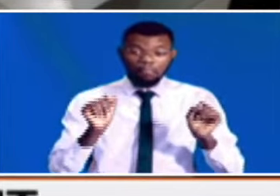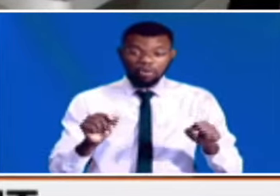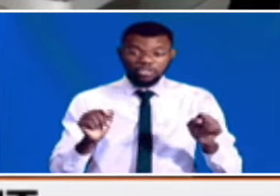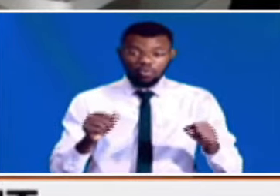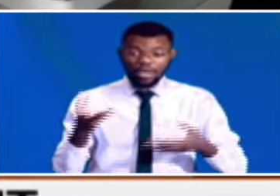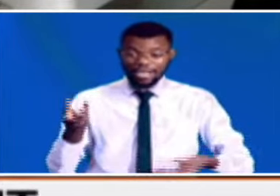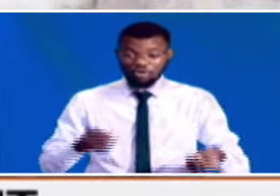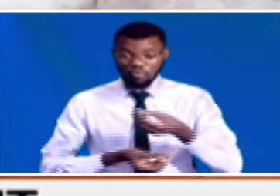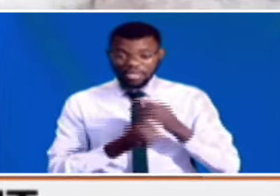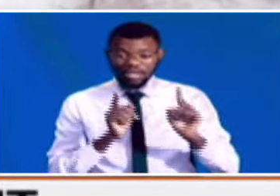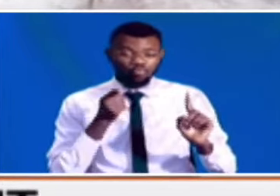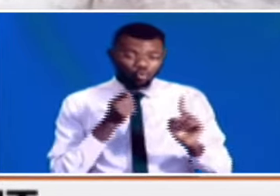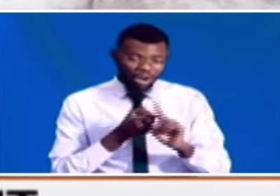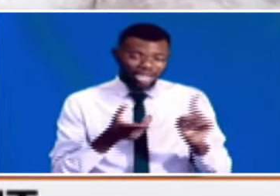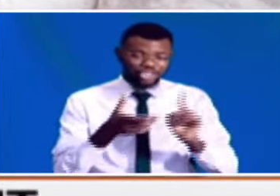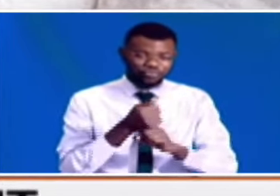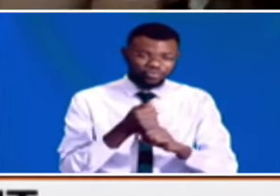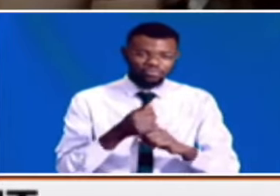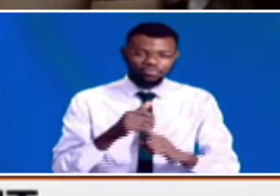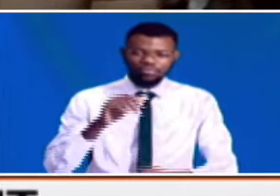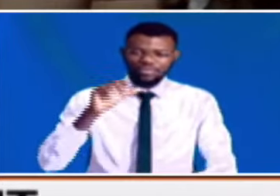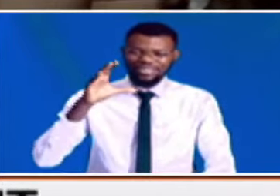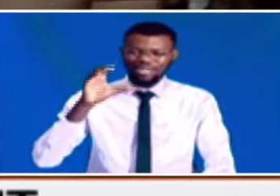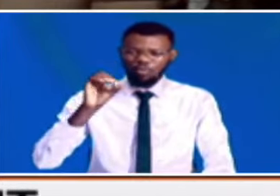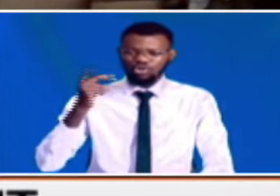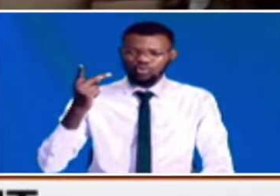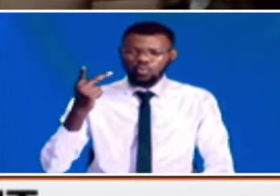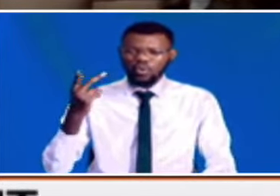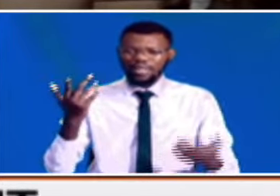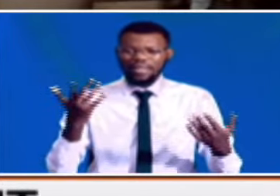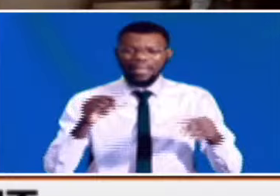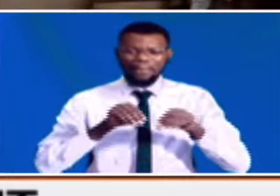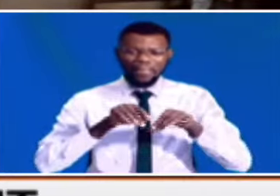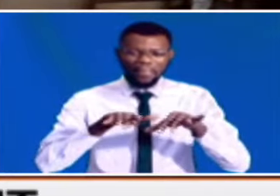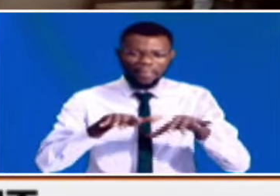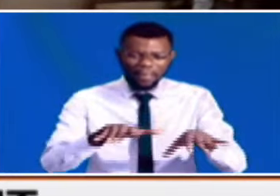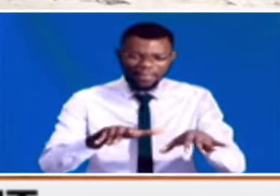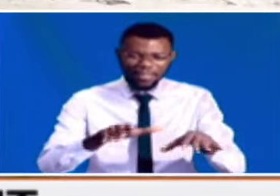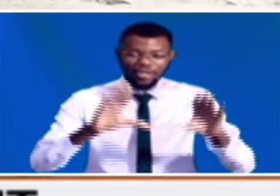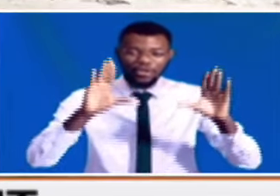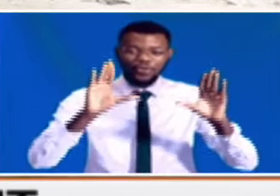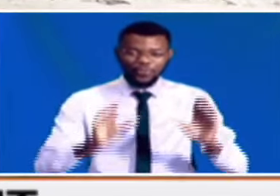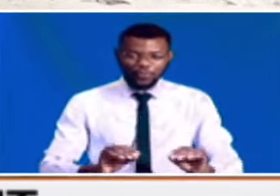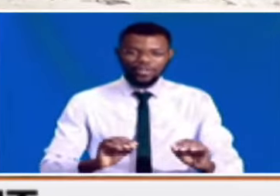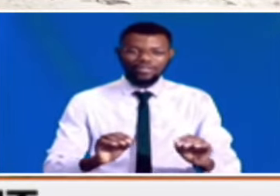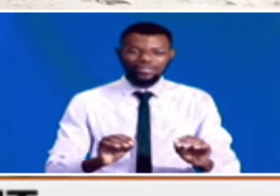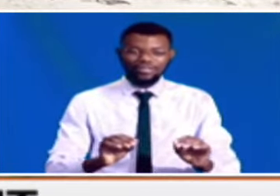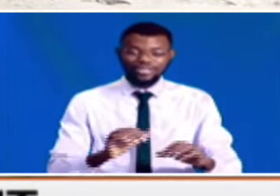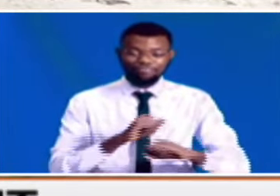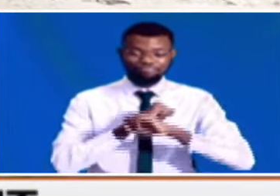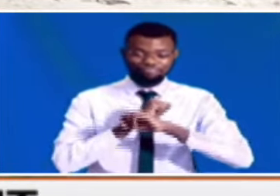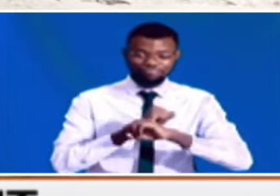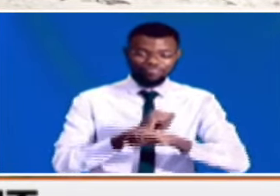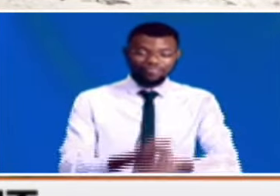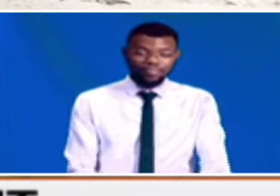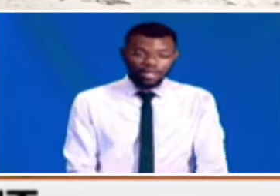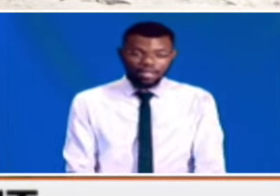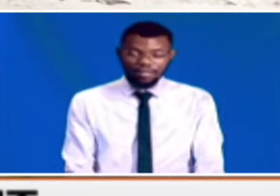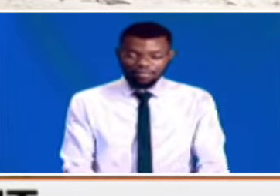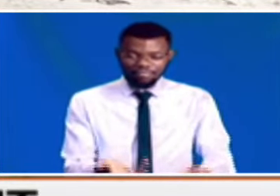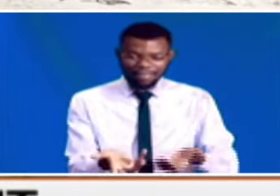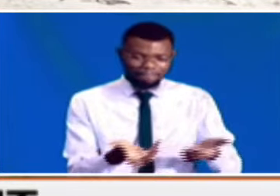goals, reduce carbon emission, while protecting its precious natural resources. The business community, now